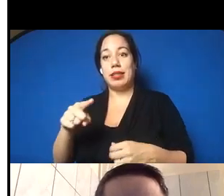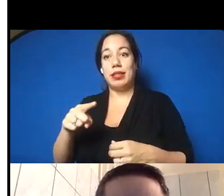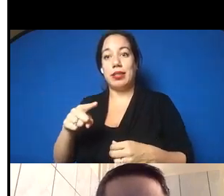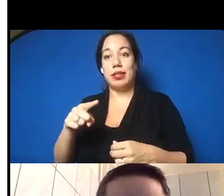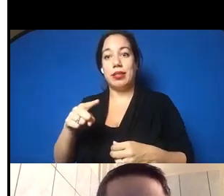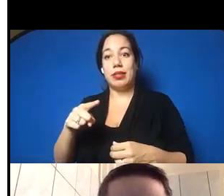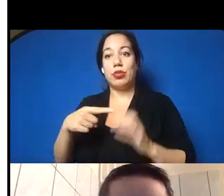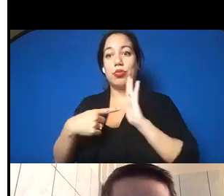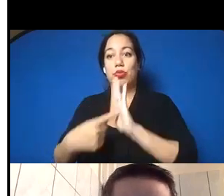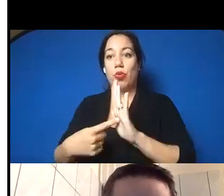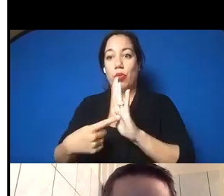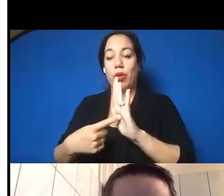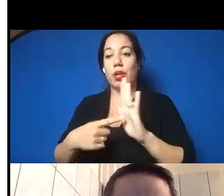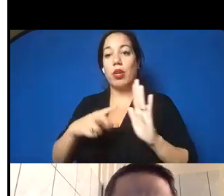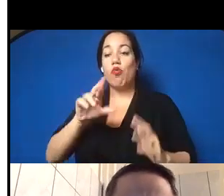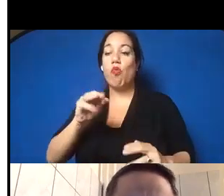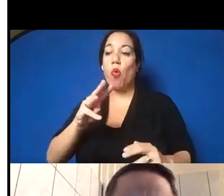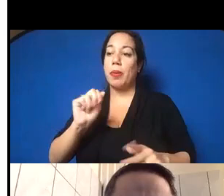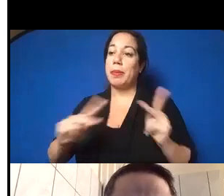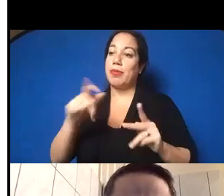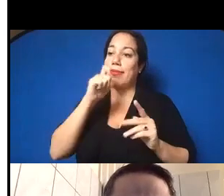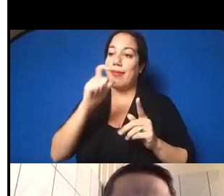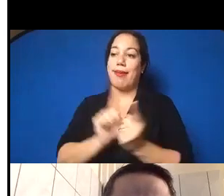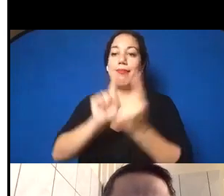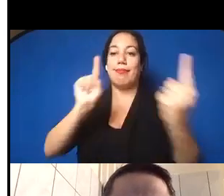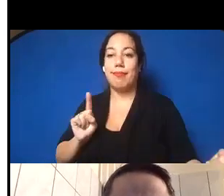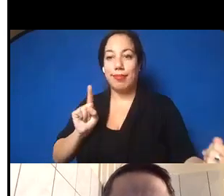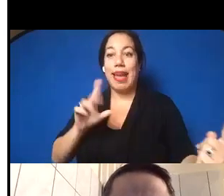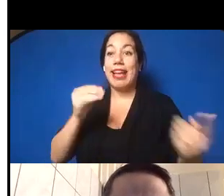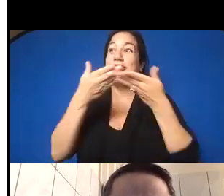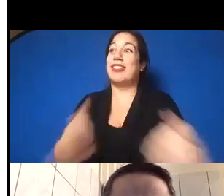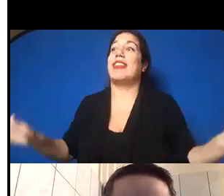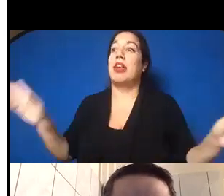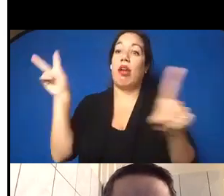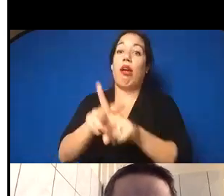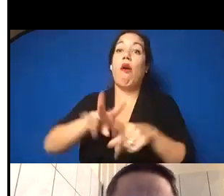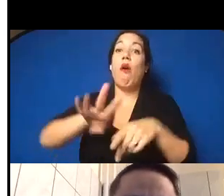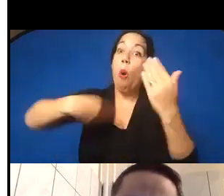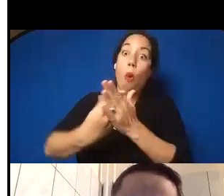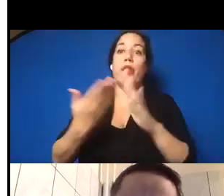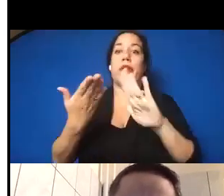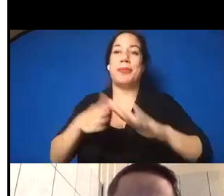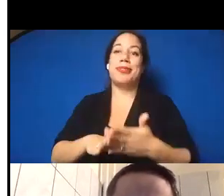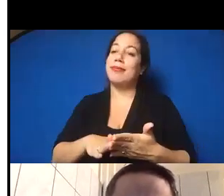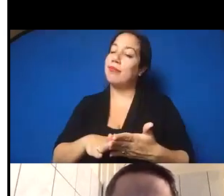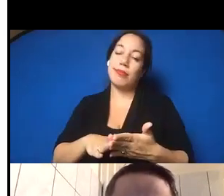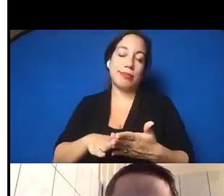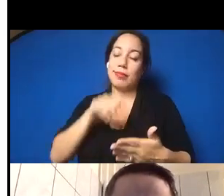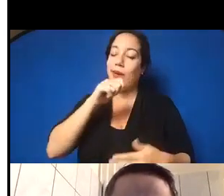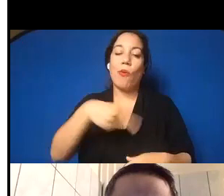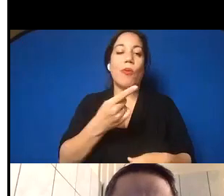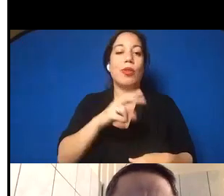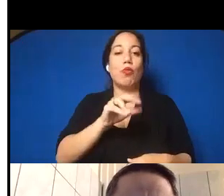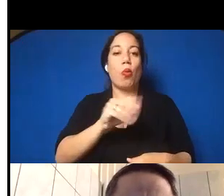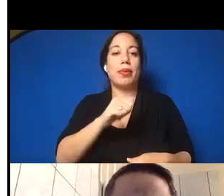not respecting distancing measures and generalizing that to the entire Roma community. And it is not only the Roma that don't respect